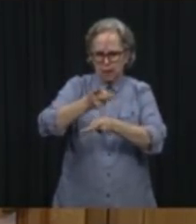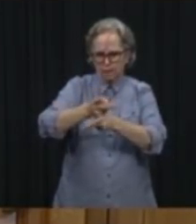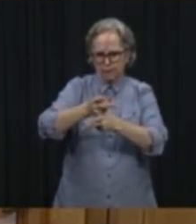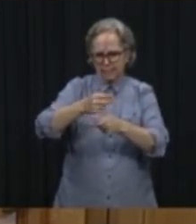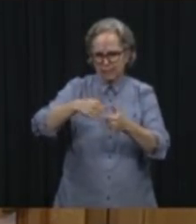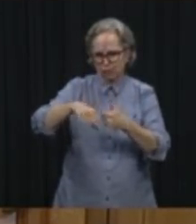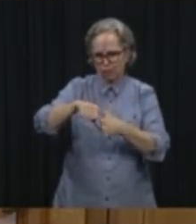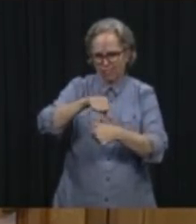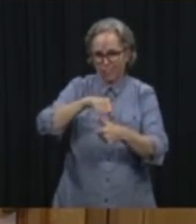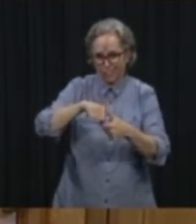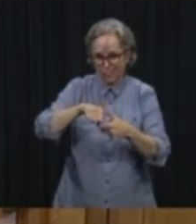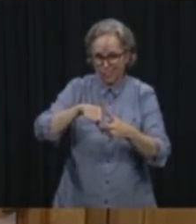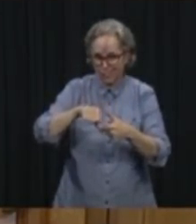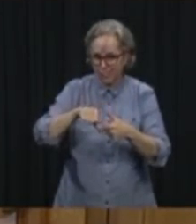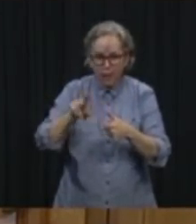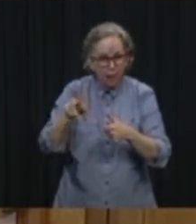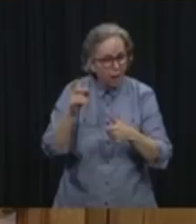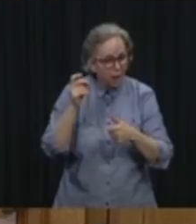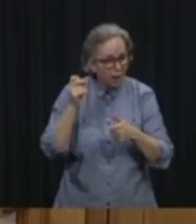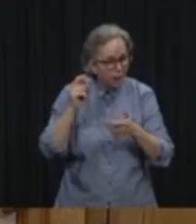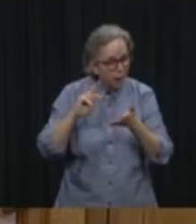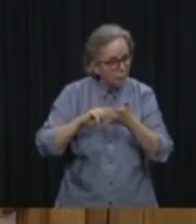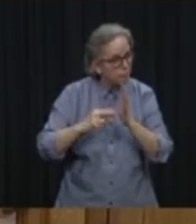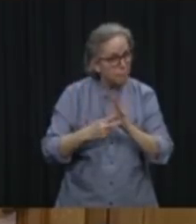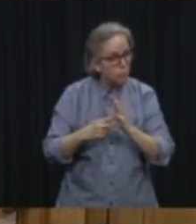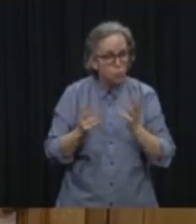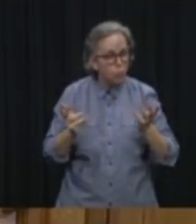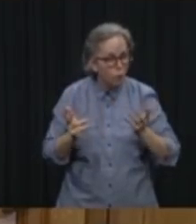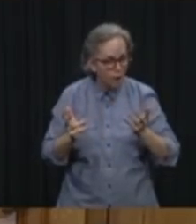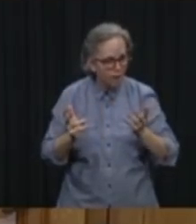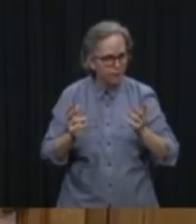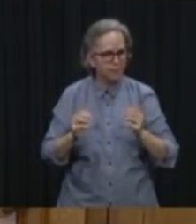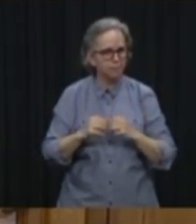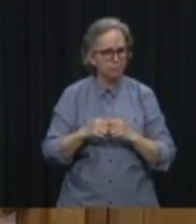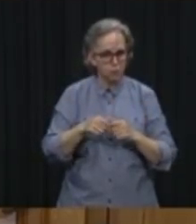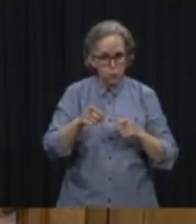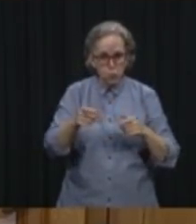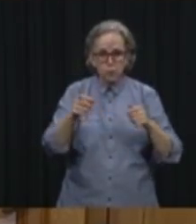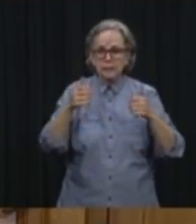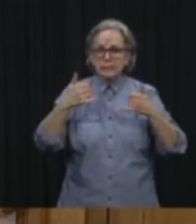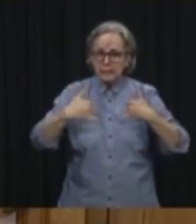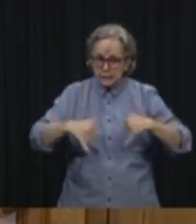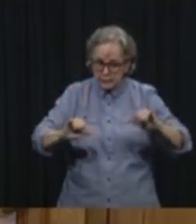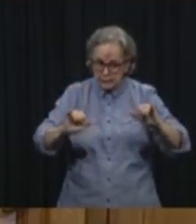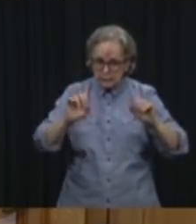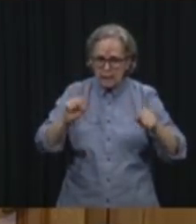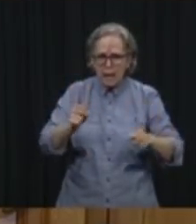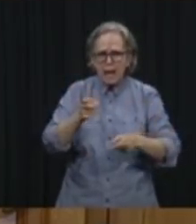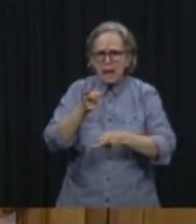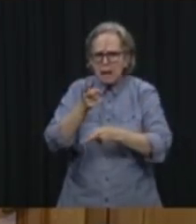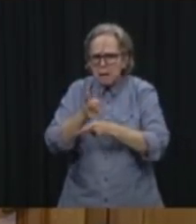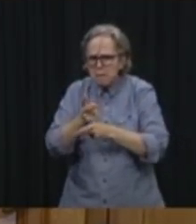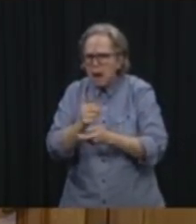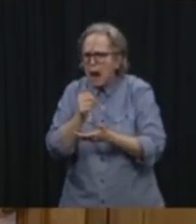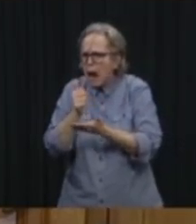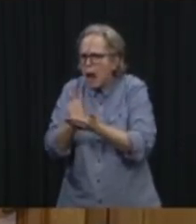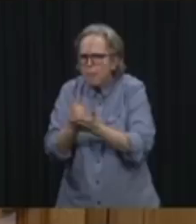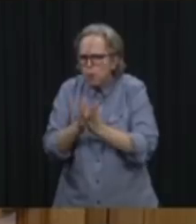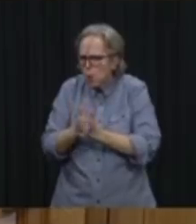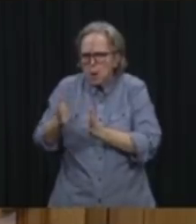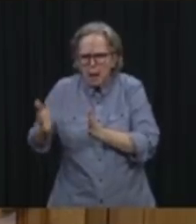misunderstand. You still can take care of your neighbor. You can still take care of your mother, your